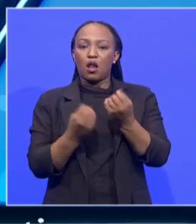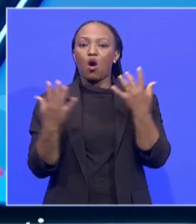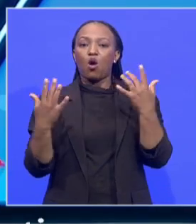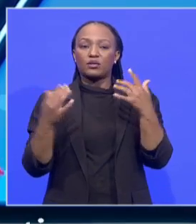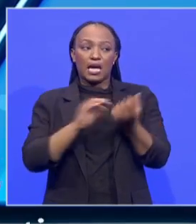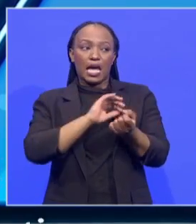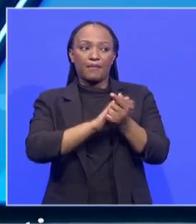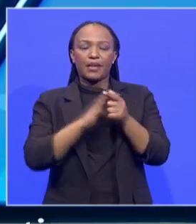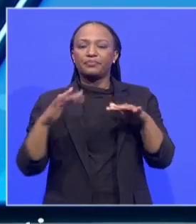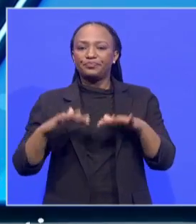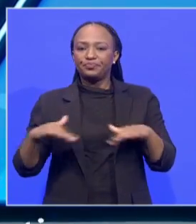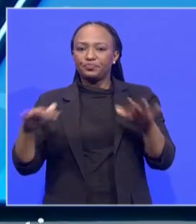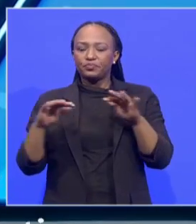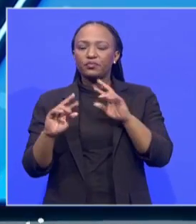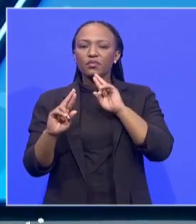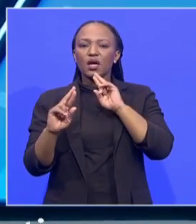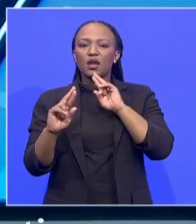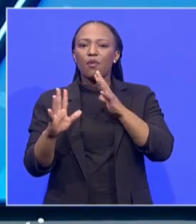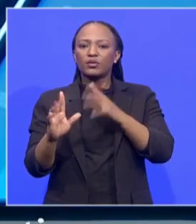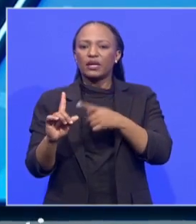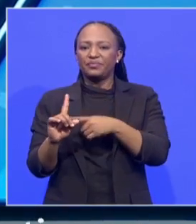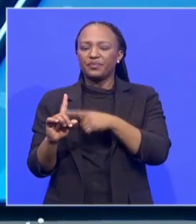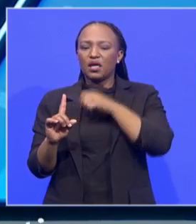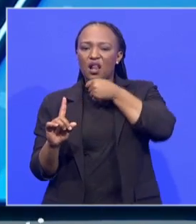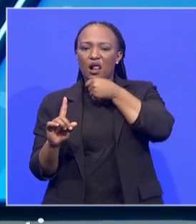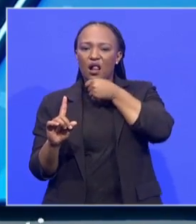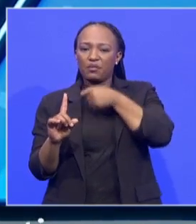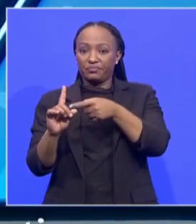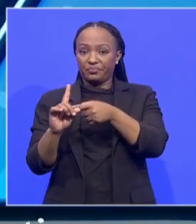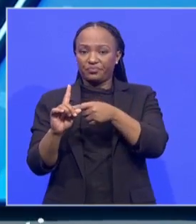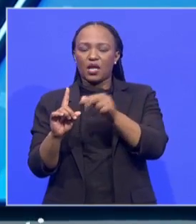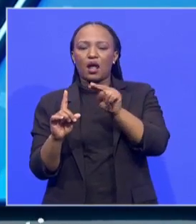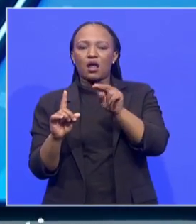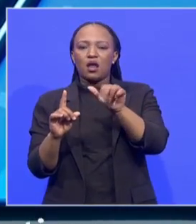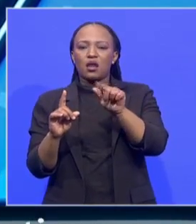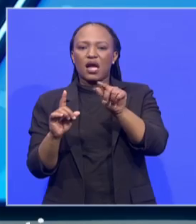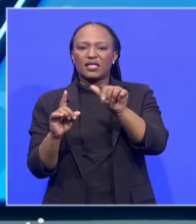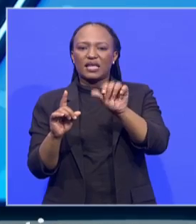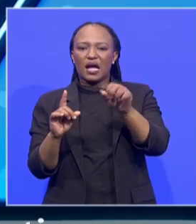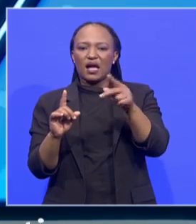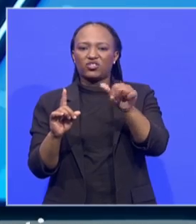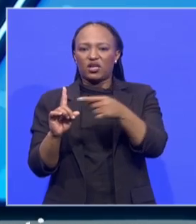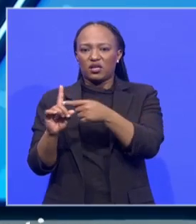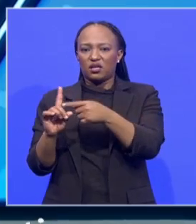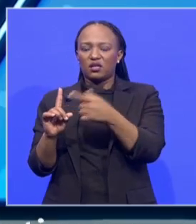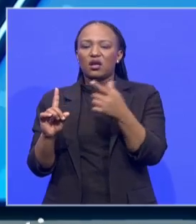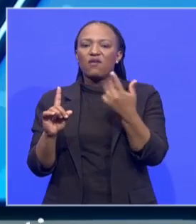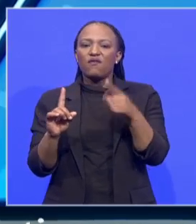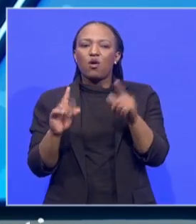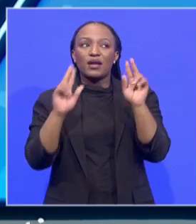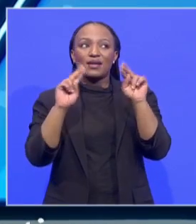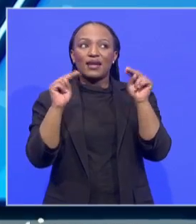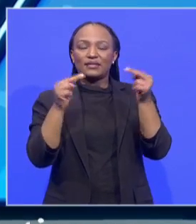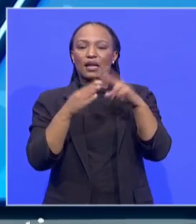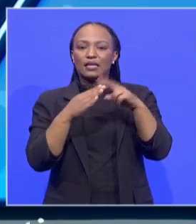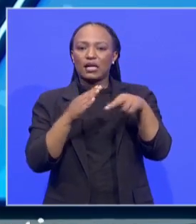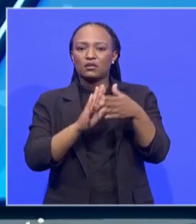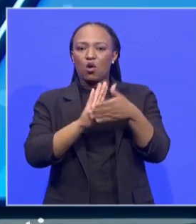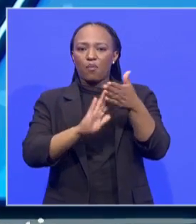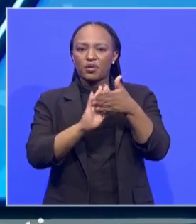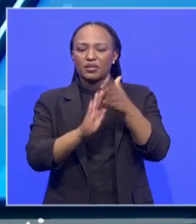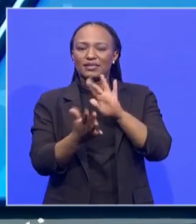our reporter Natasha Phiri is on the beat. She's on the ground for us right here at the National Results